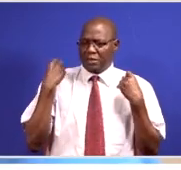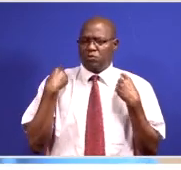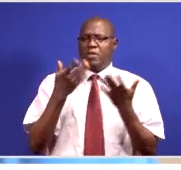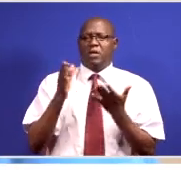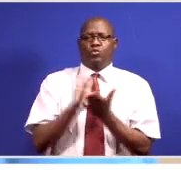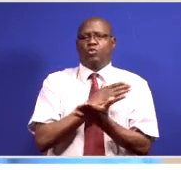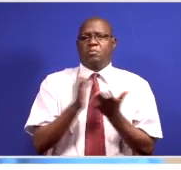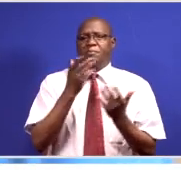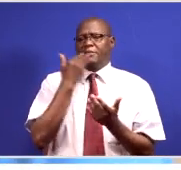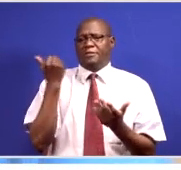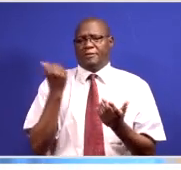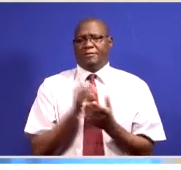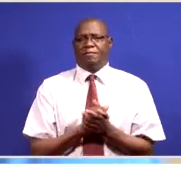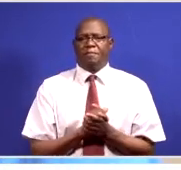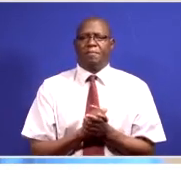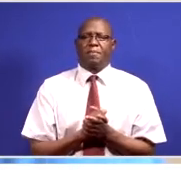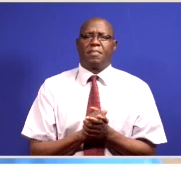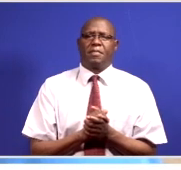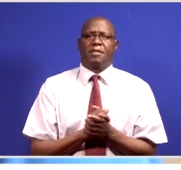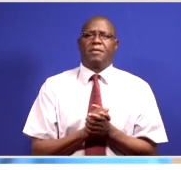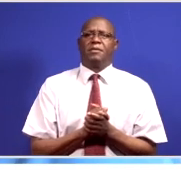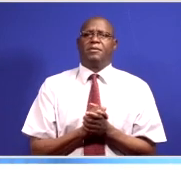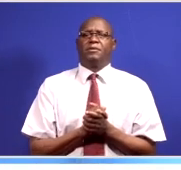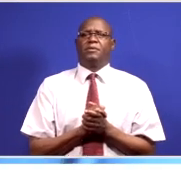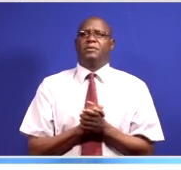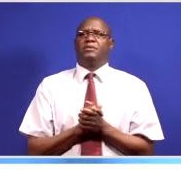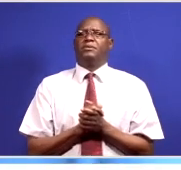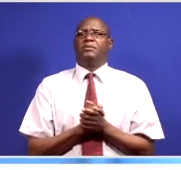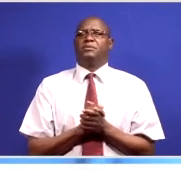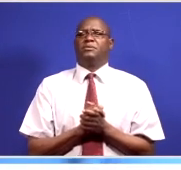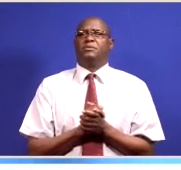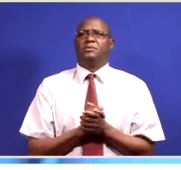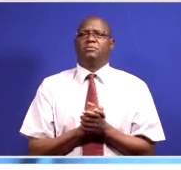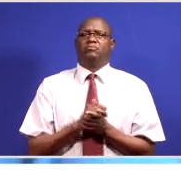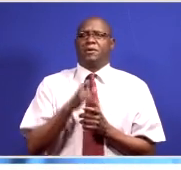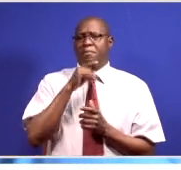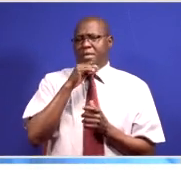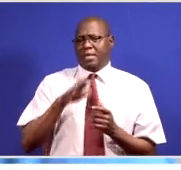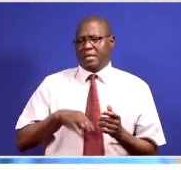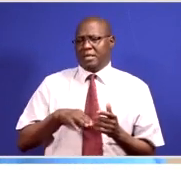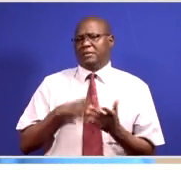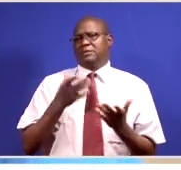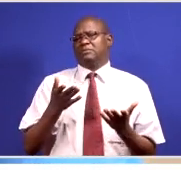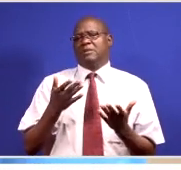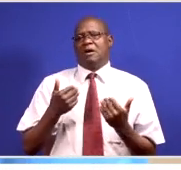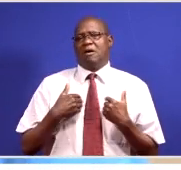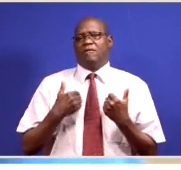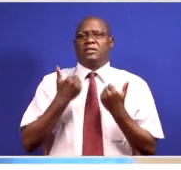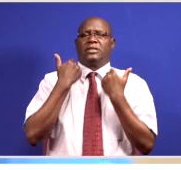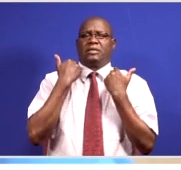ngumu. Mzazi wangalia anaenda kutafuta mfuko, hapati huku, mara analala na njaa, mtoto naye